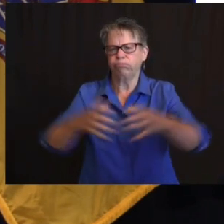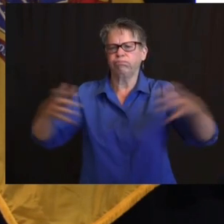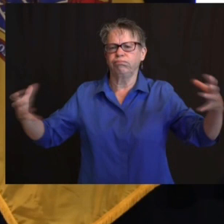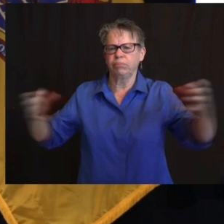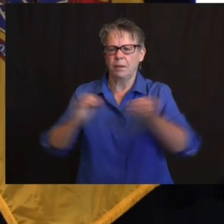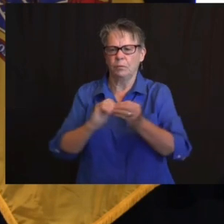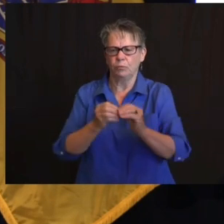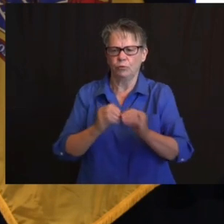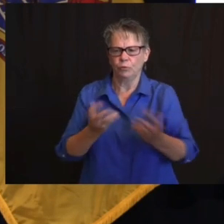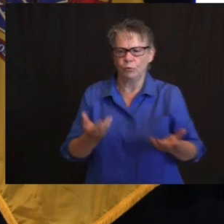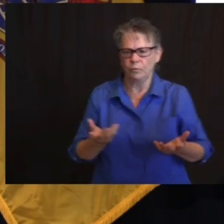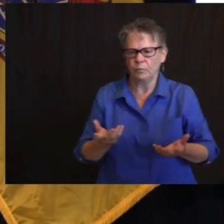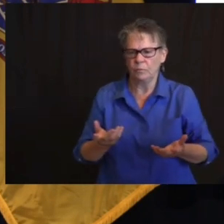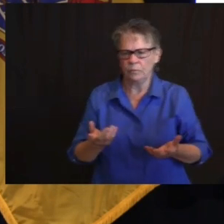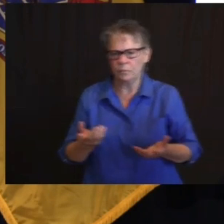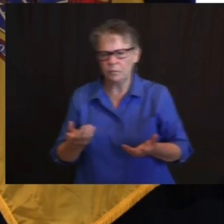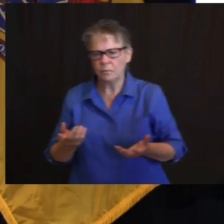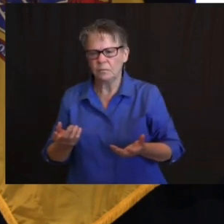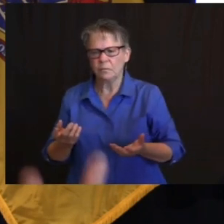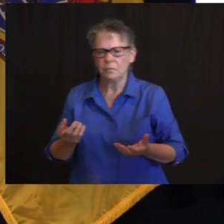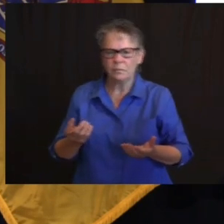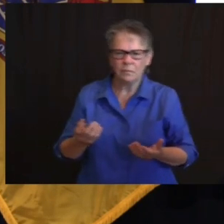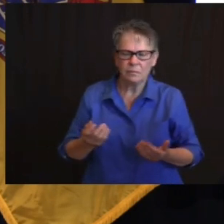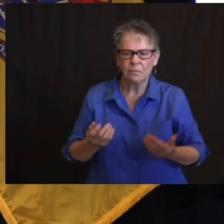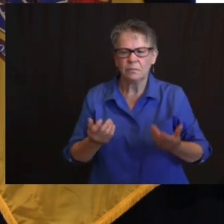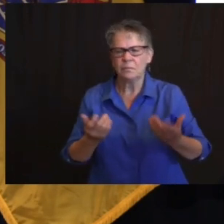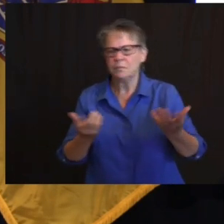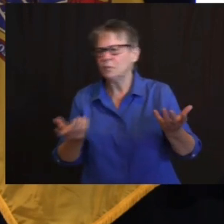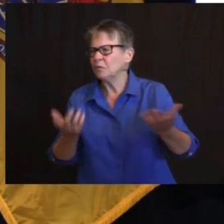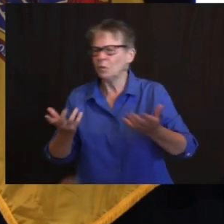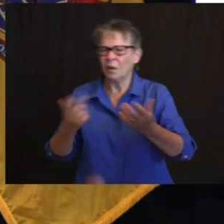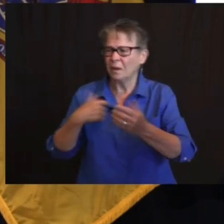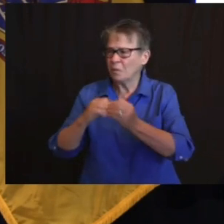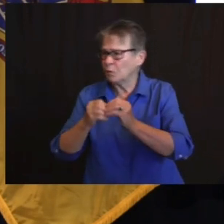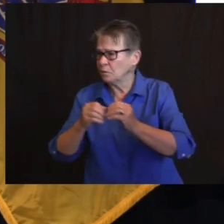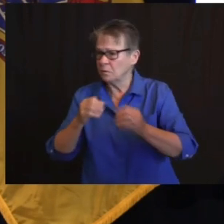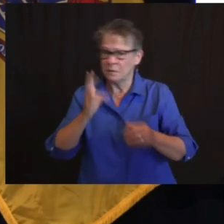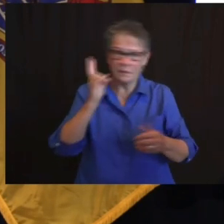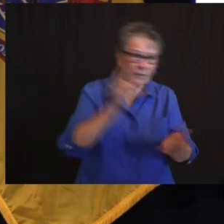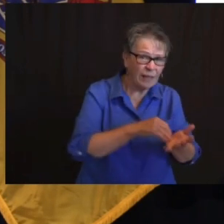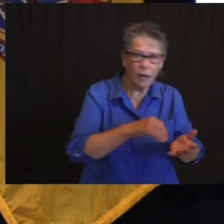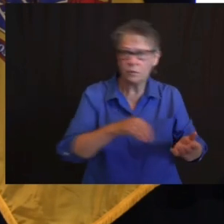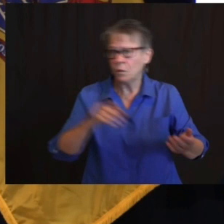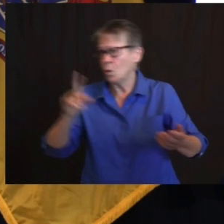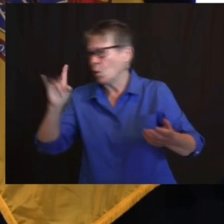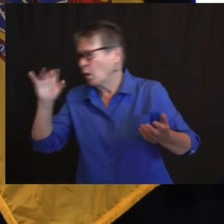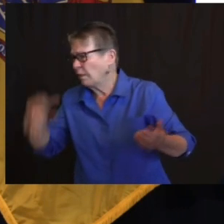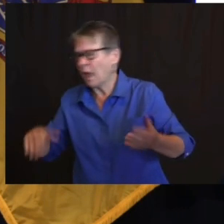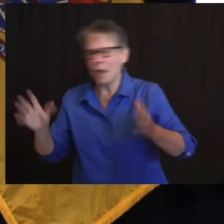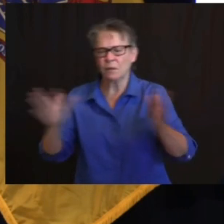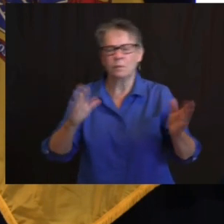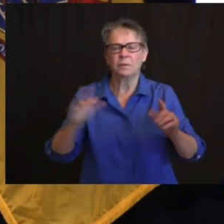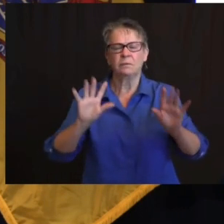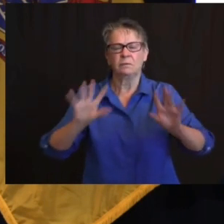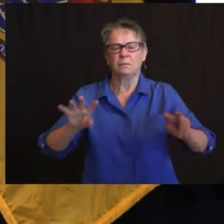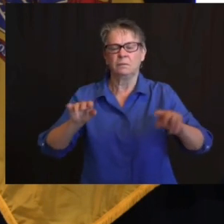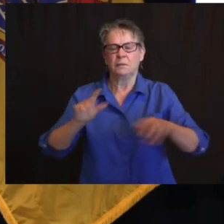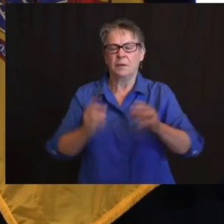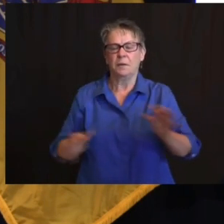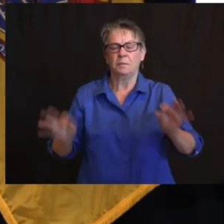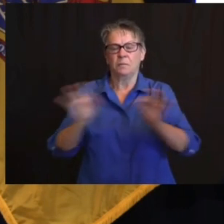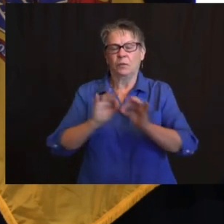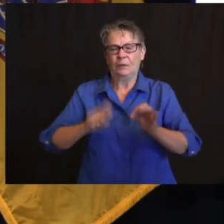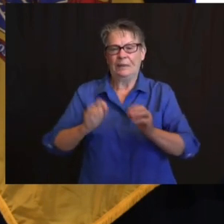you've landed on is sort of 2,500 to 4,000. That's not to say we don't need more money, and this is a good chance for me to reiterate we still